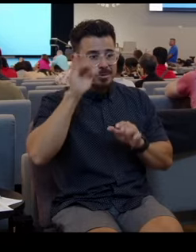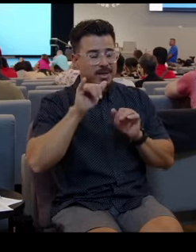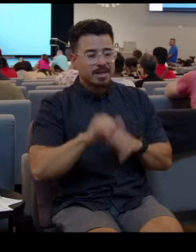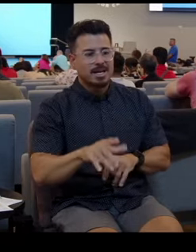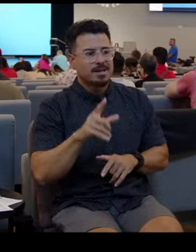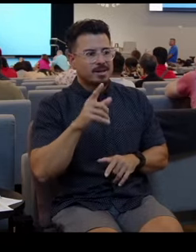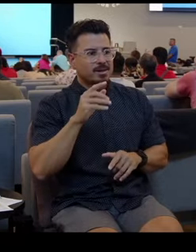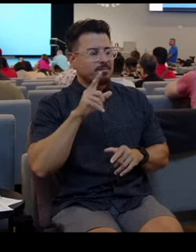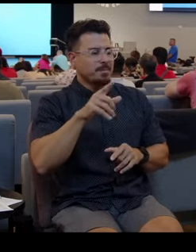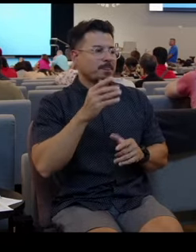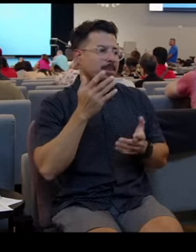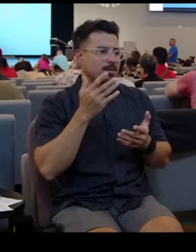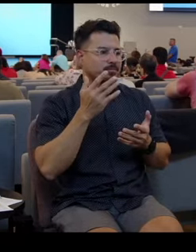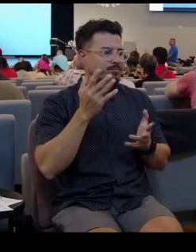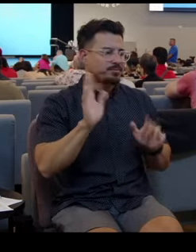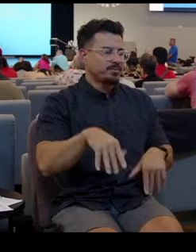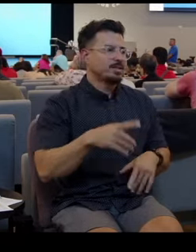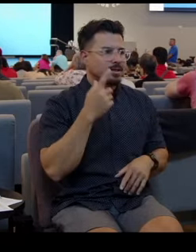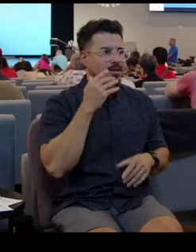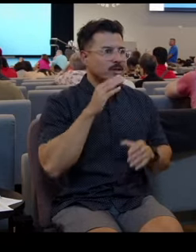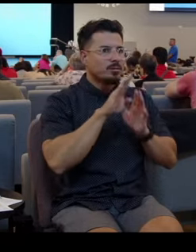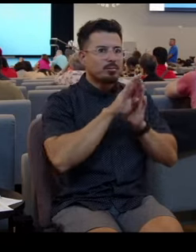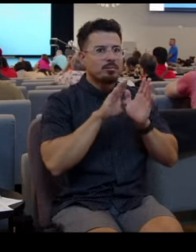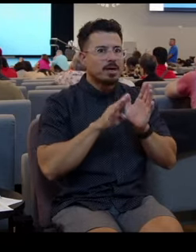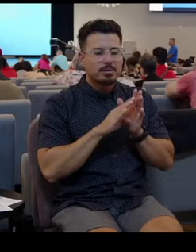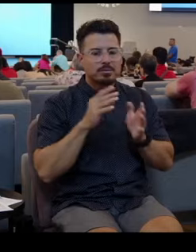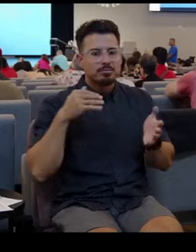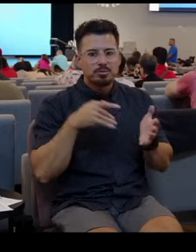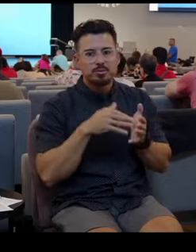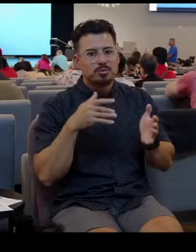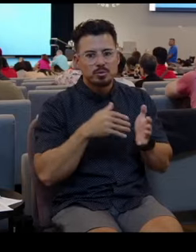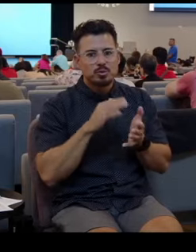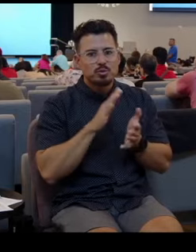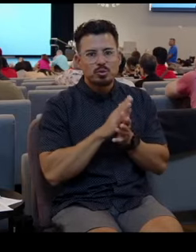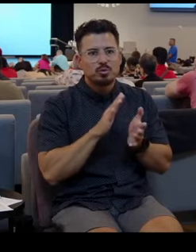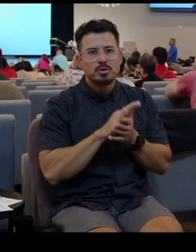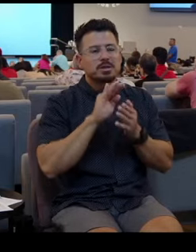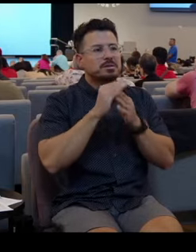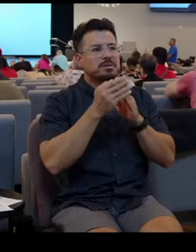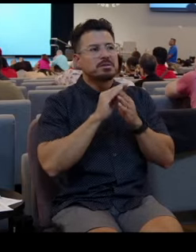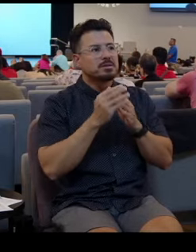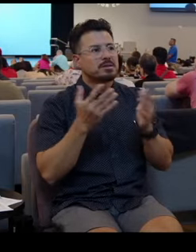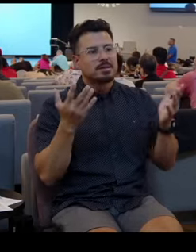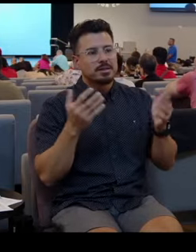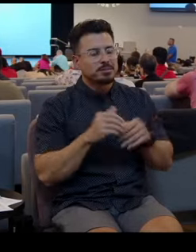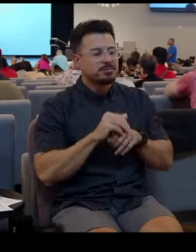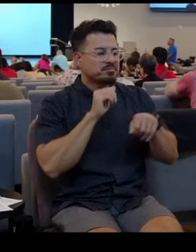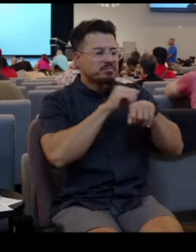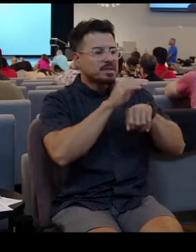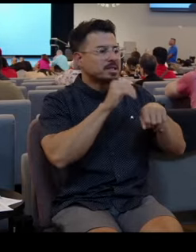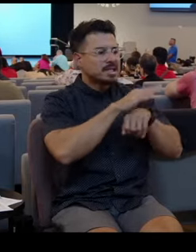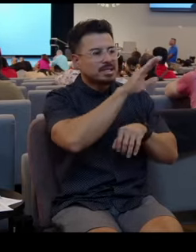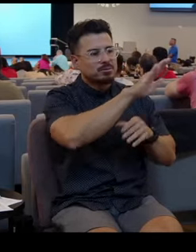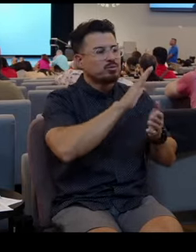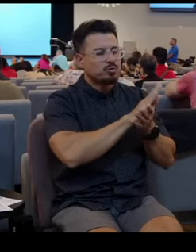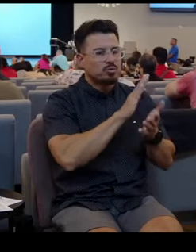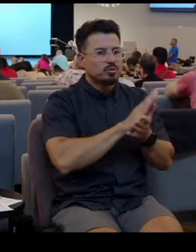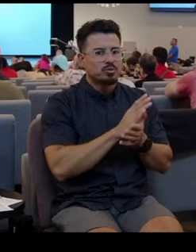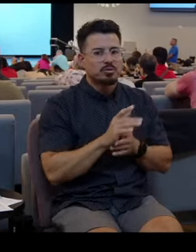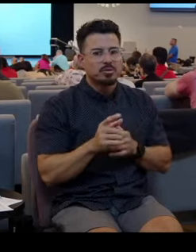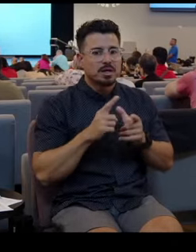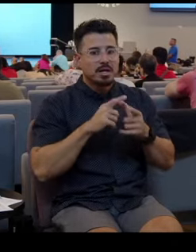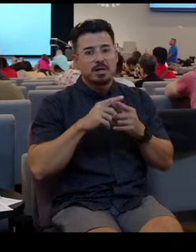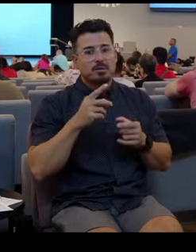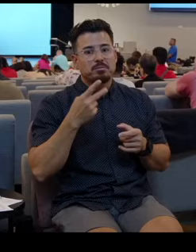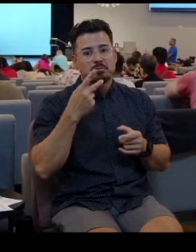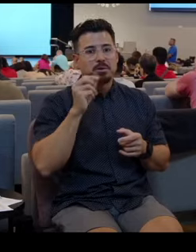we might as well become, put Bible schools in every one of those cities and just start sending all the people to those. And then you can